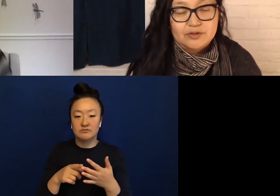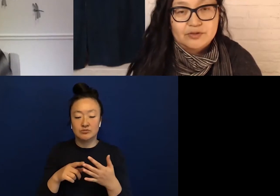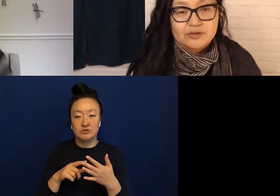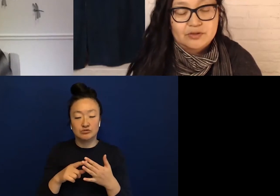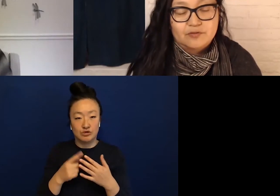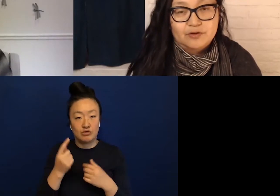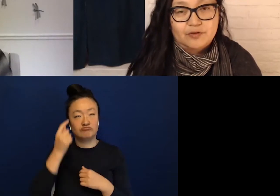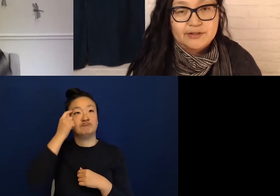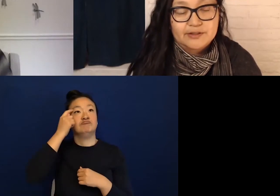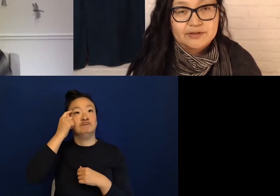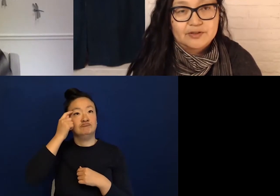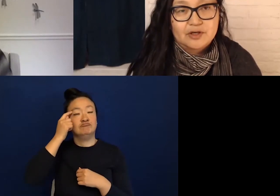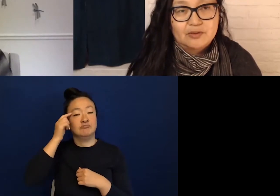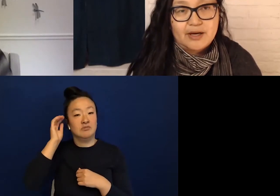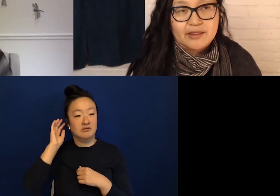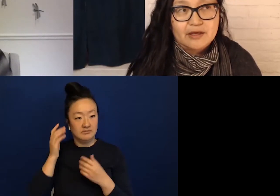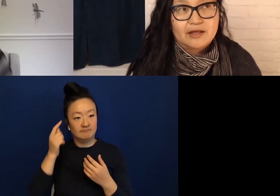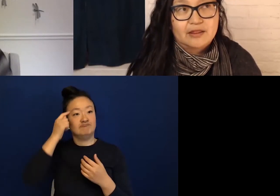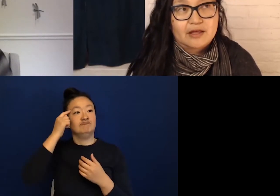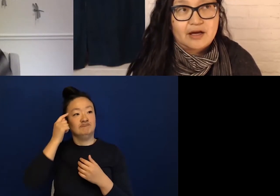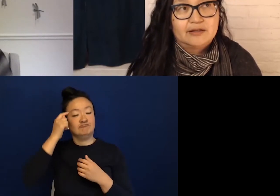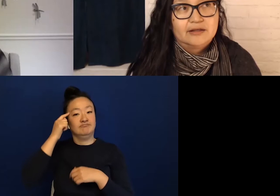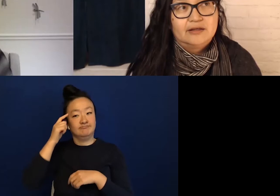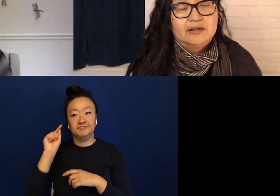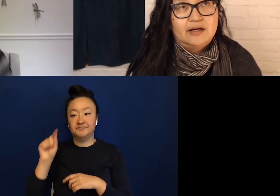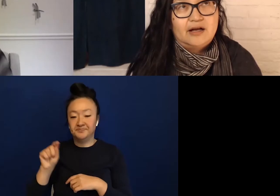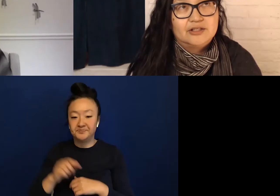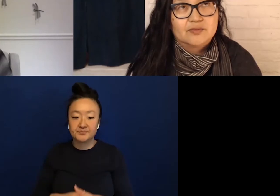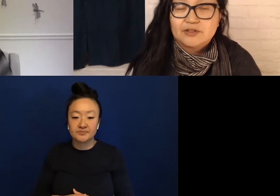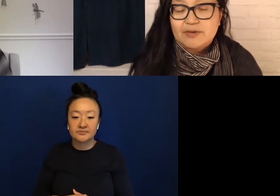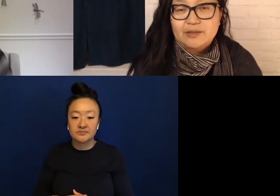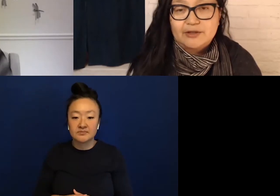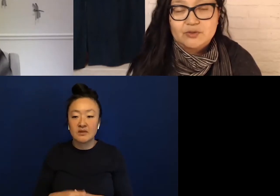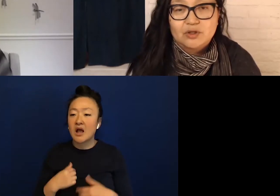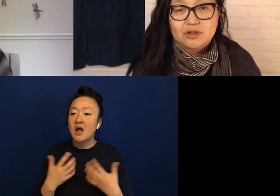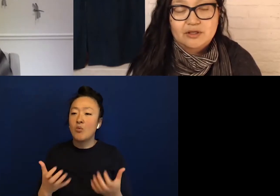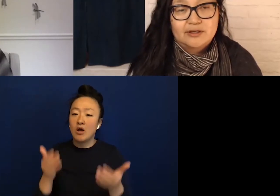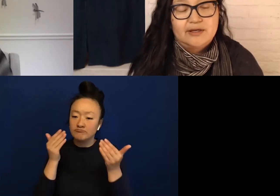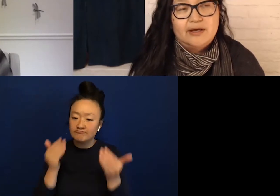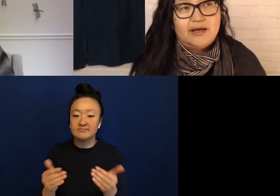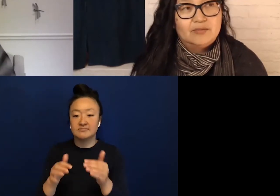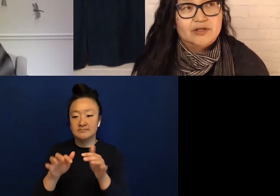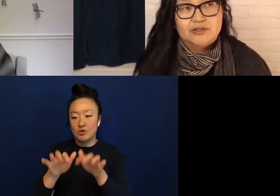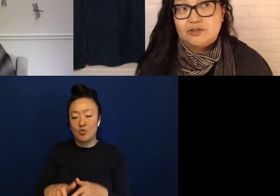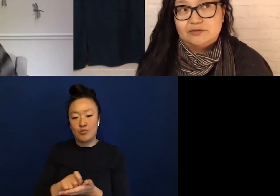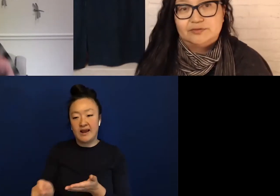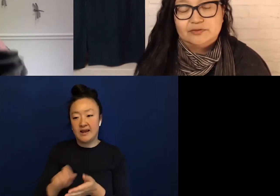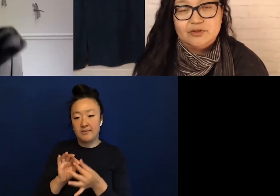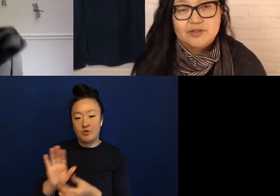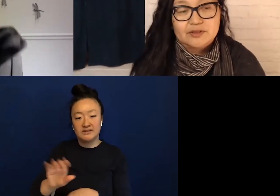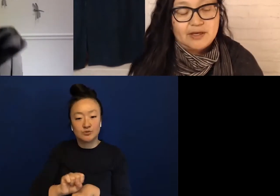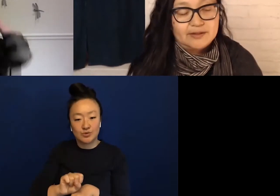roaring to the forefront. So I think I thought I just wanted to write about his work, and I wanted to sort